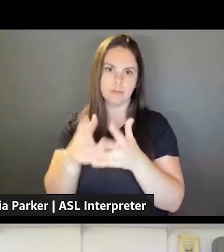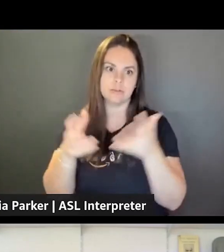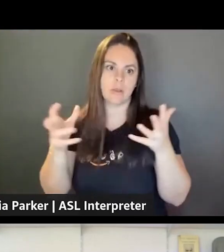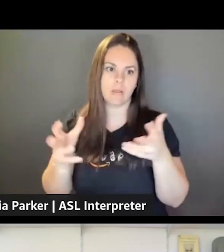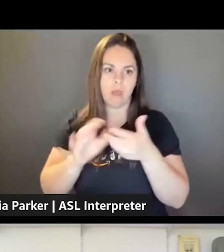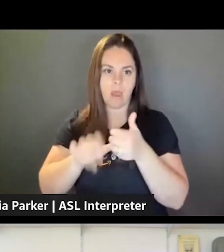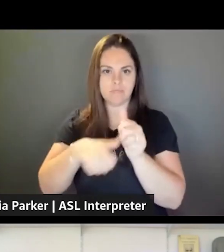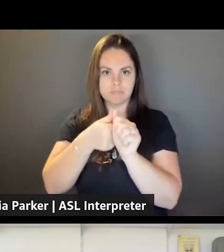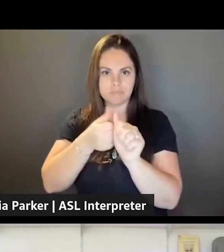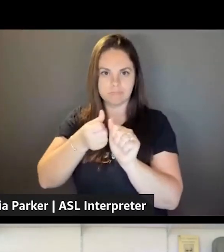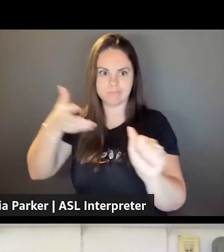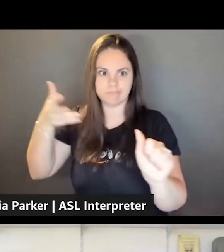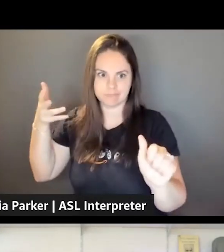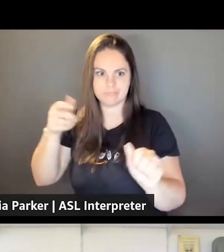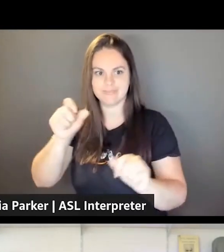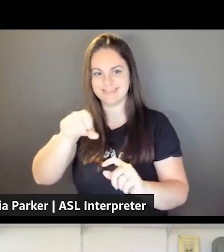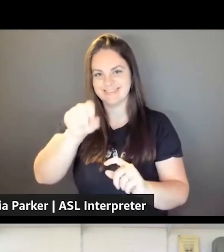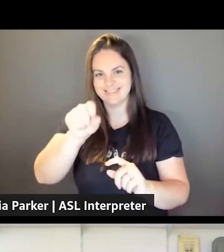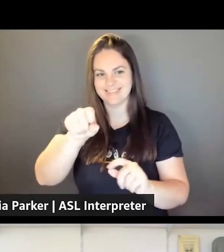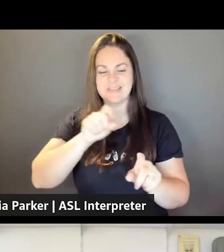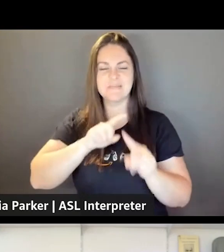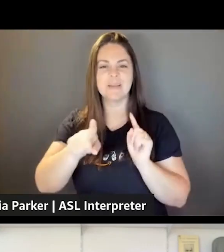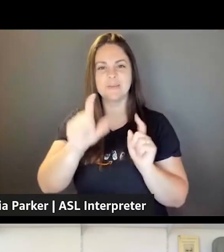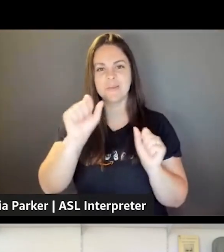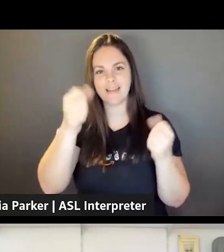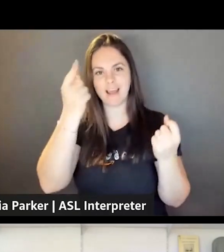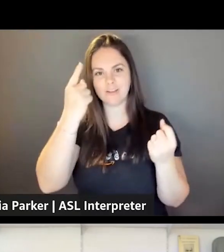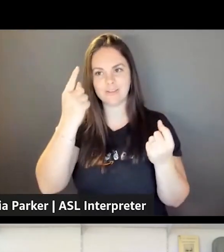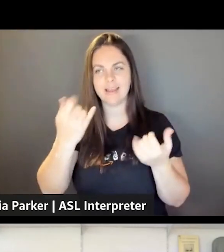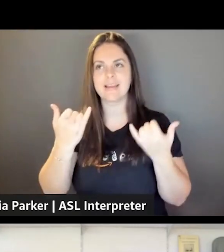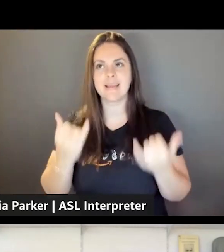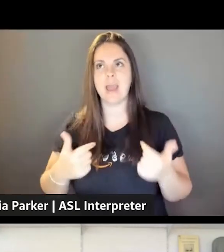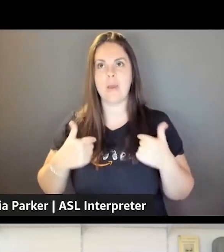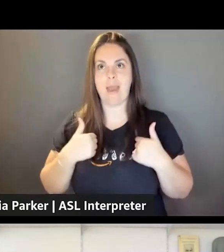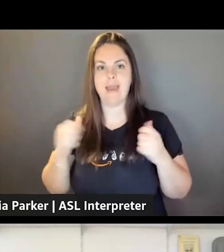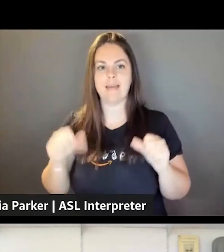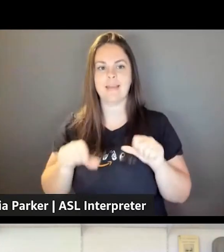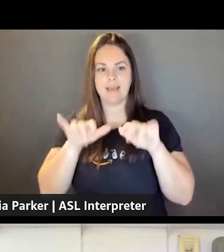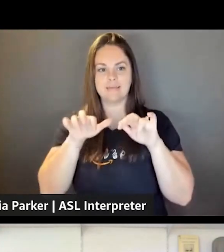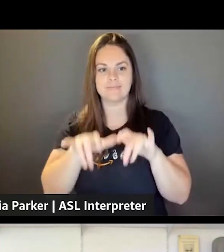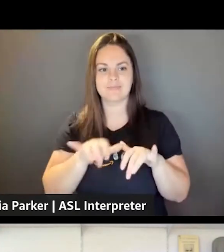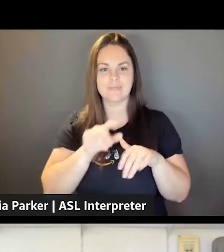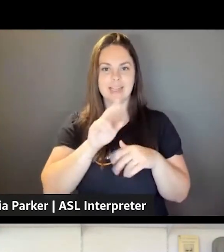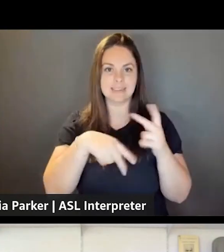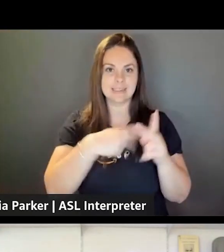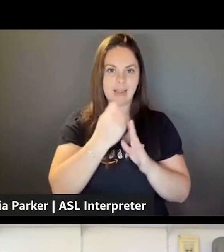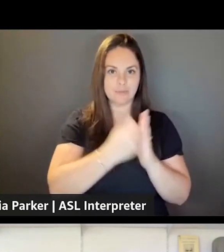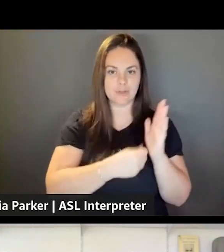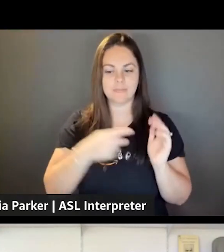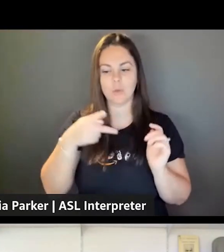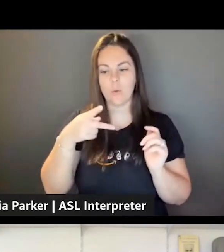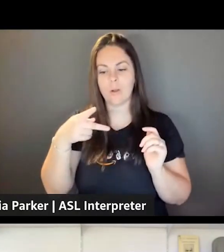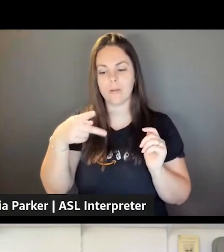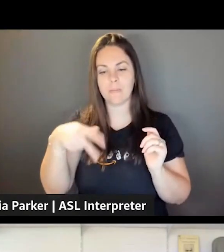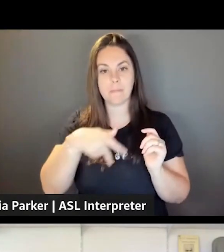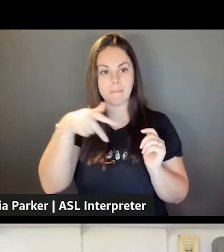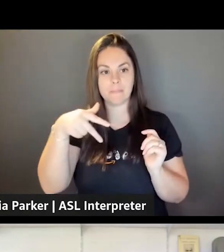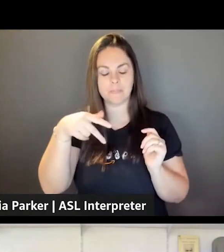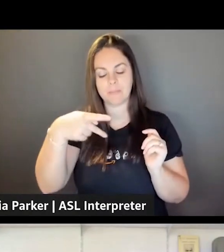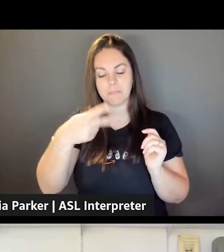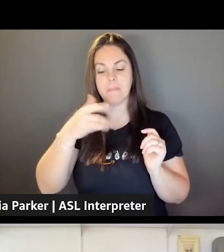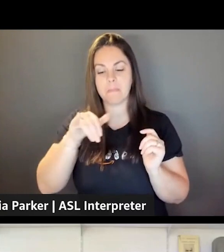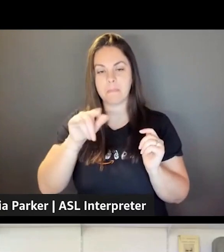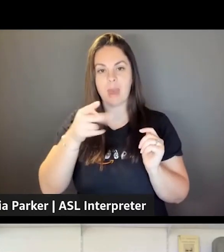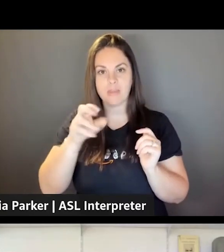thing that going on, but you can understand it as I get to now write TypeScript or Python instead of Right. JSON